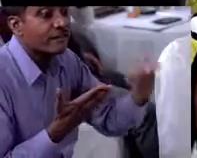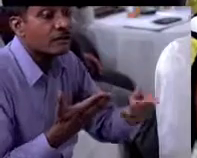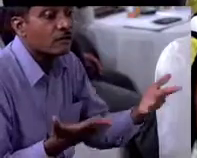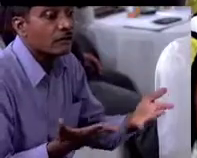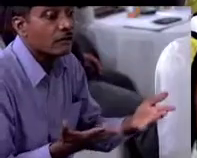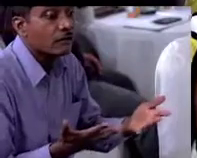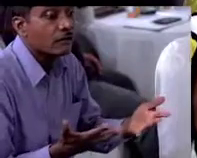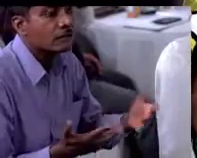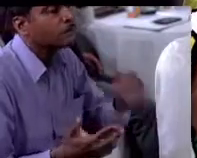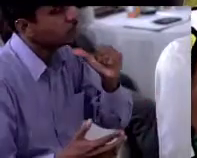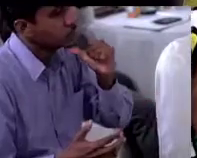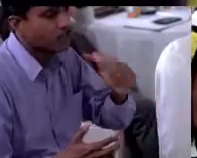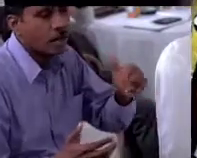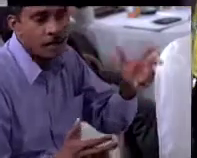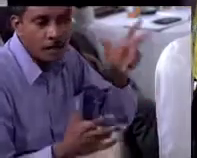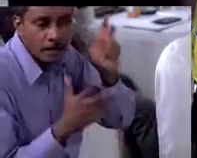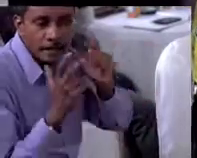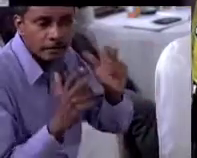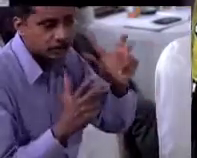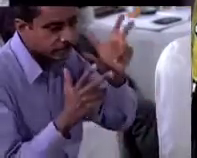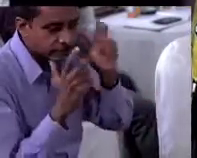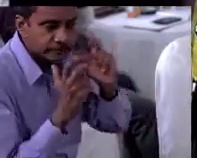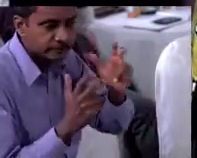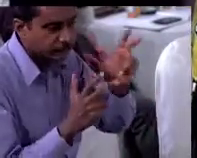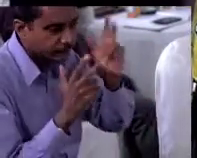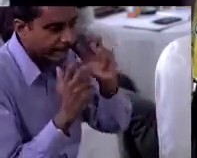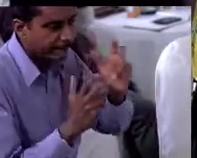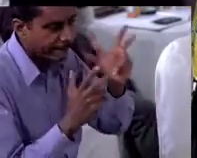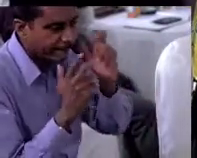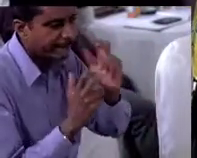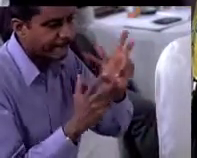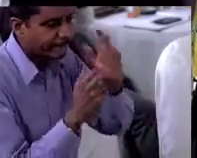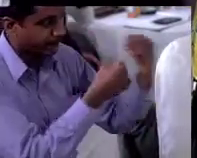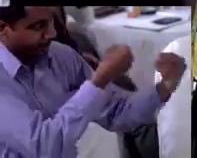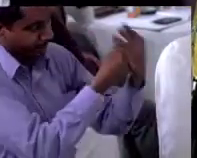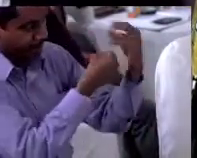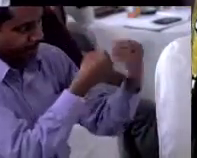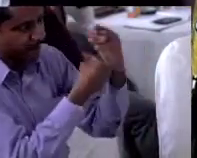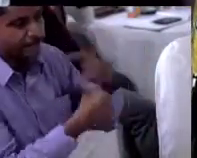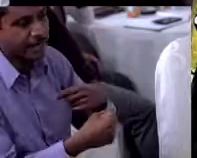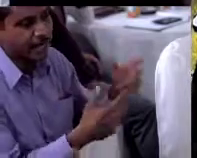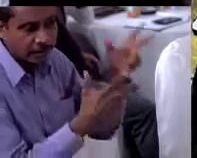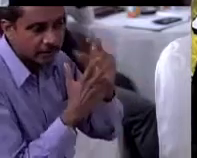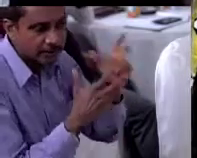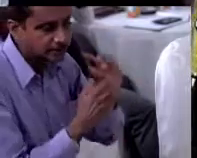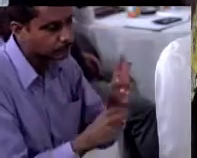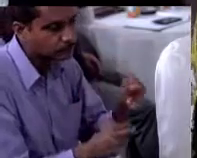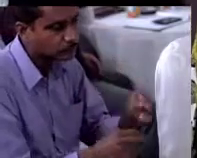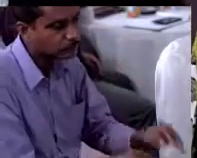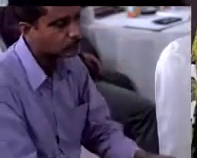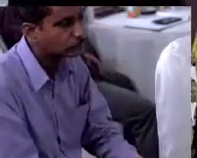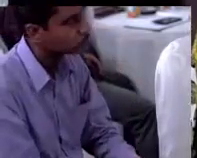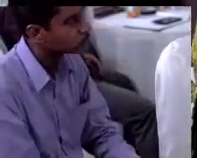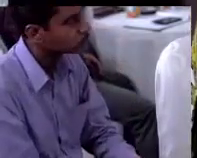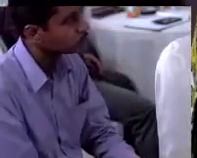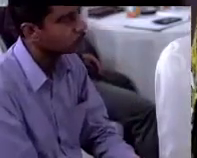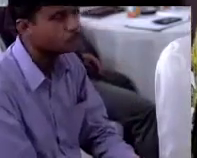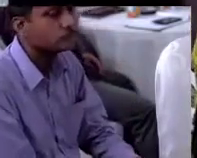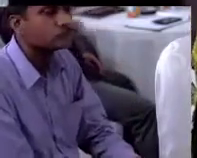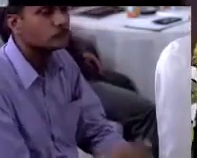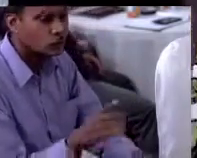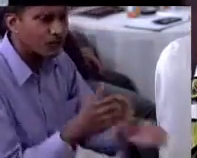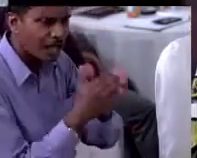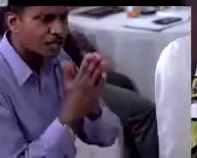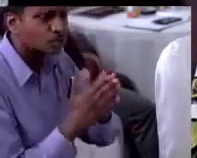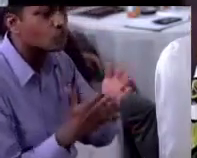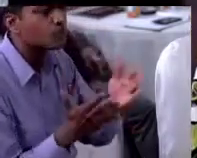Mine, what led to my biggest failure to date has been not listening to advice that is